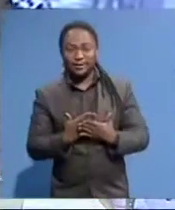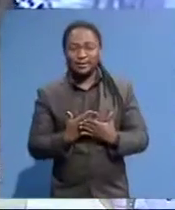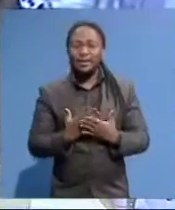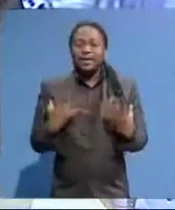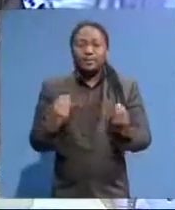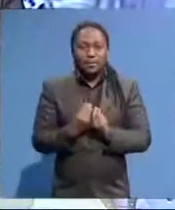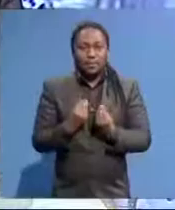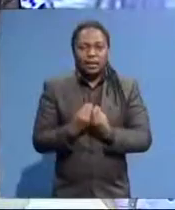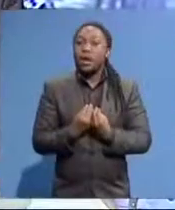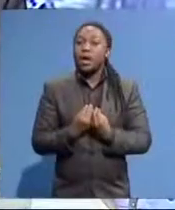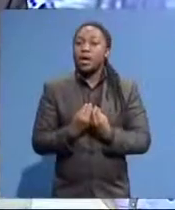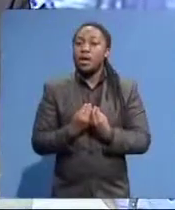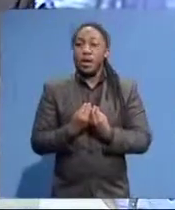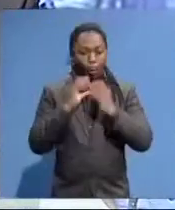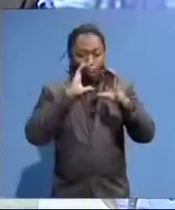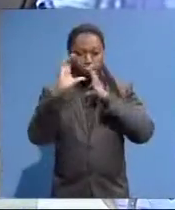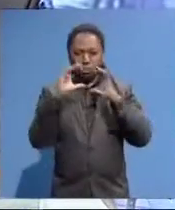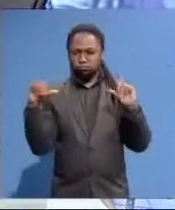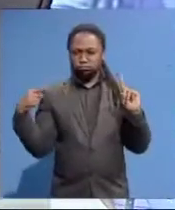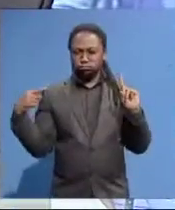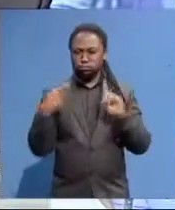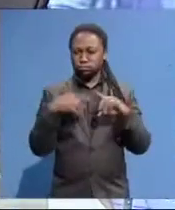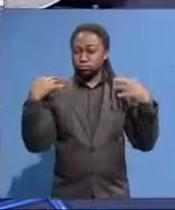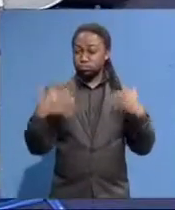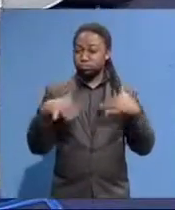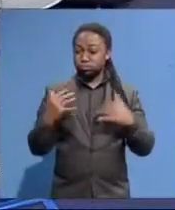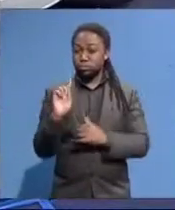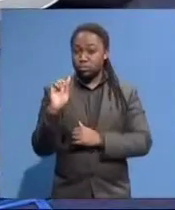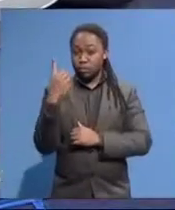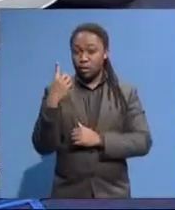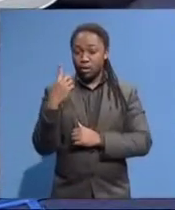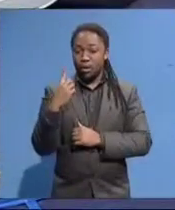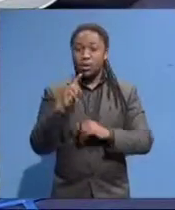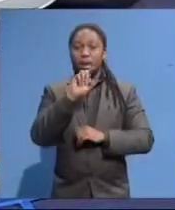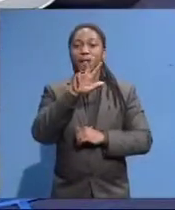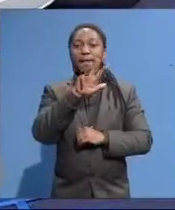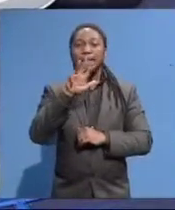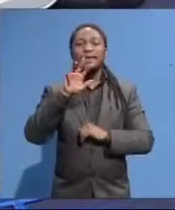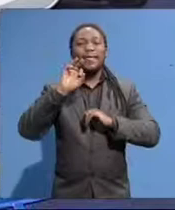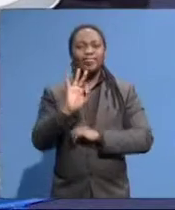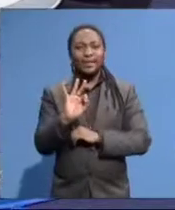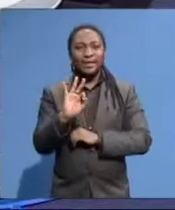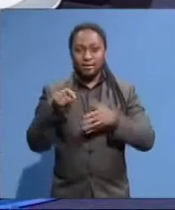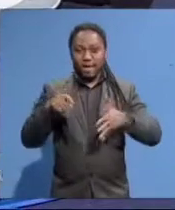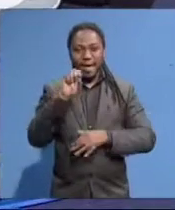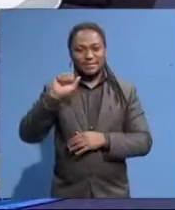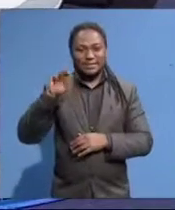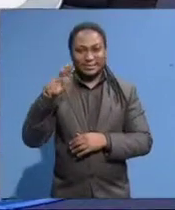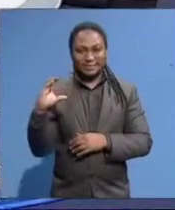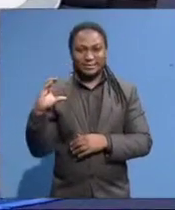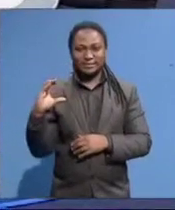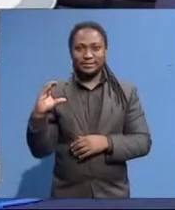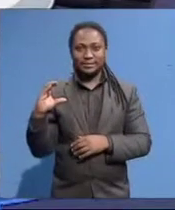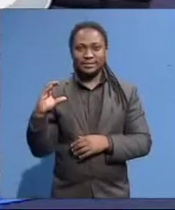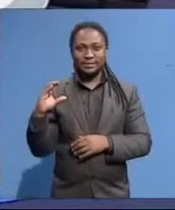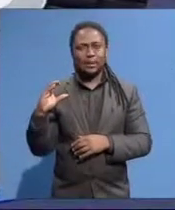telling aspect of communication that Nelson Mandela brought to the fore was in 1993, in this very studios here at the SABC, when we